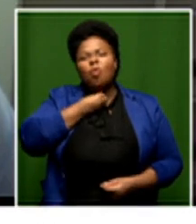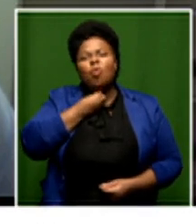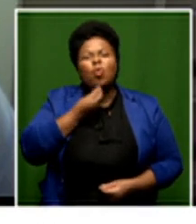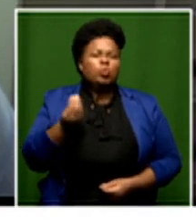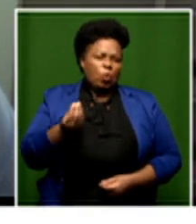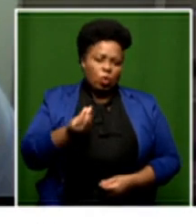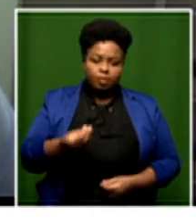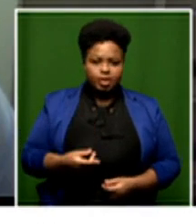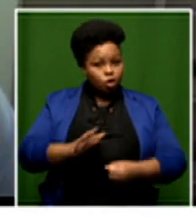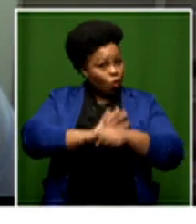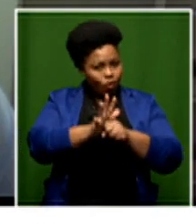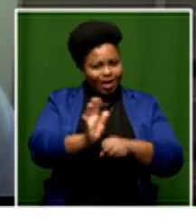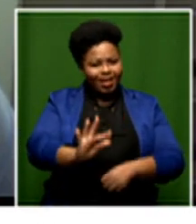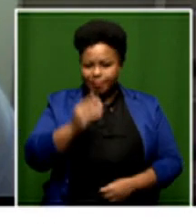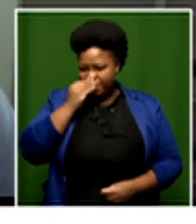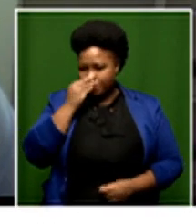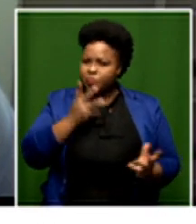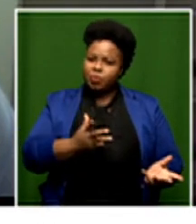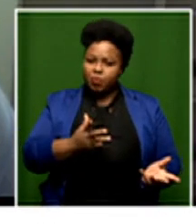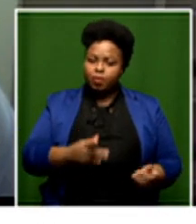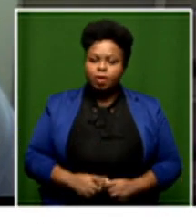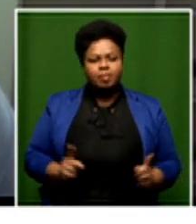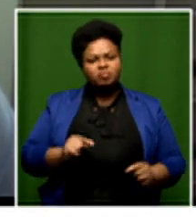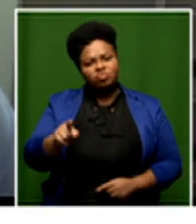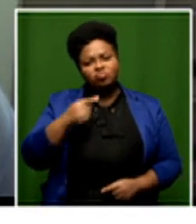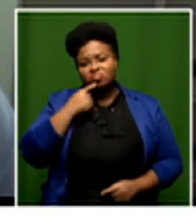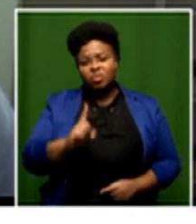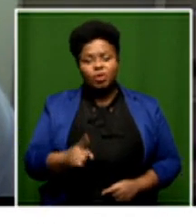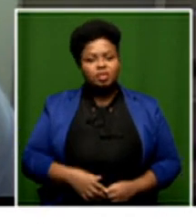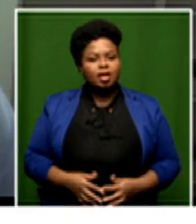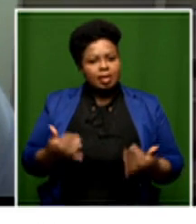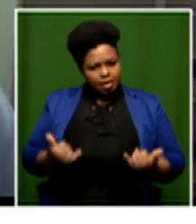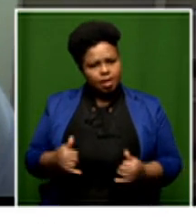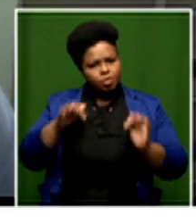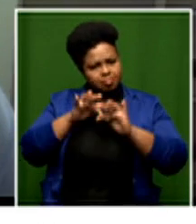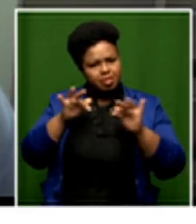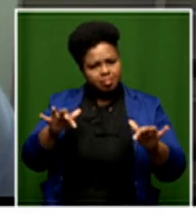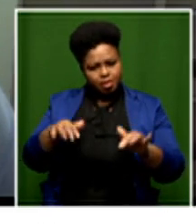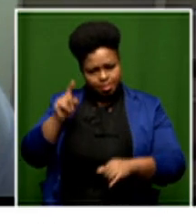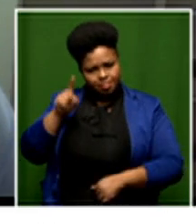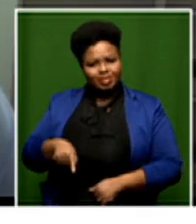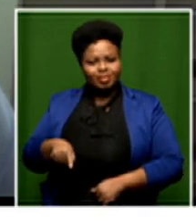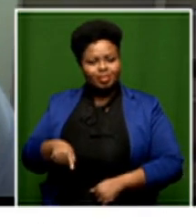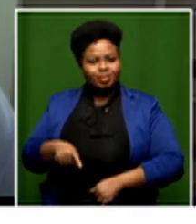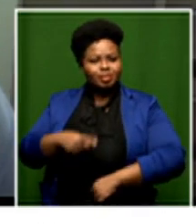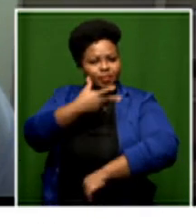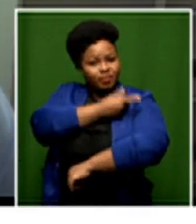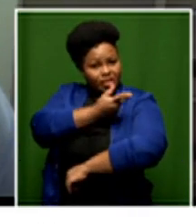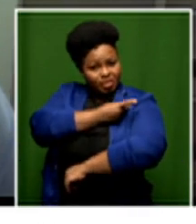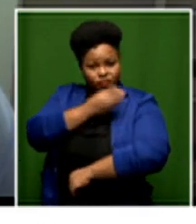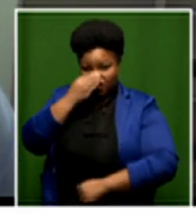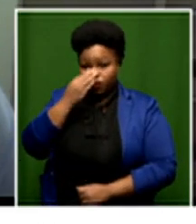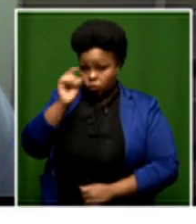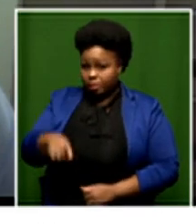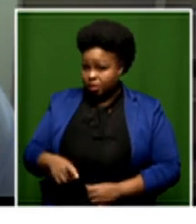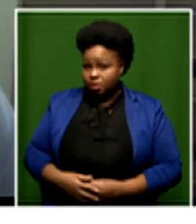not necessarily COVID, but it is the flu. One thing you are saying and advocating for is the fact that we should get